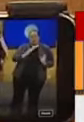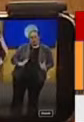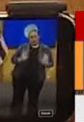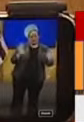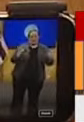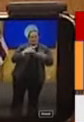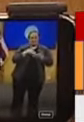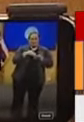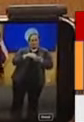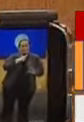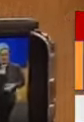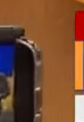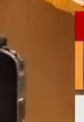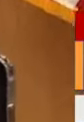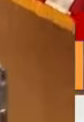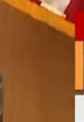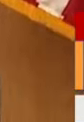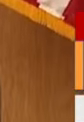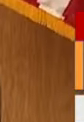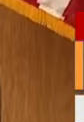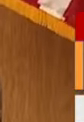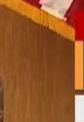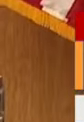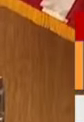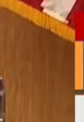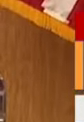U.S. Senator Brian Schatz. No, I lost that race.